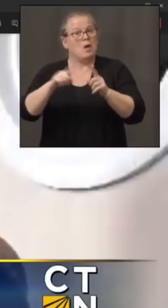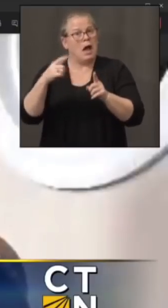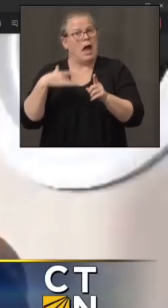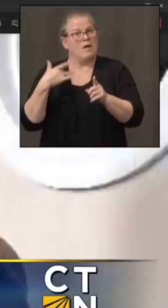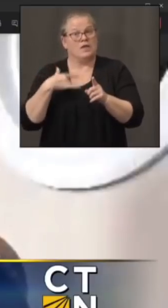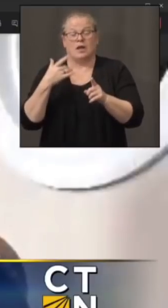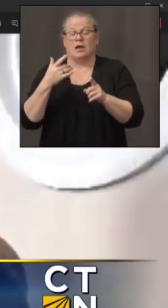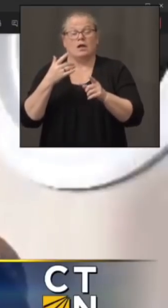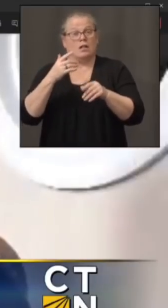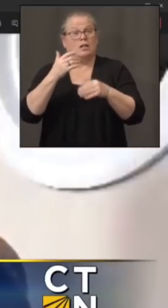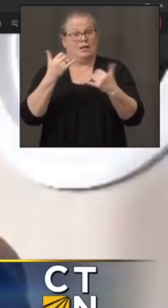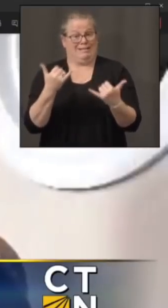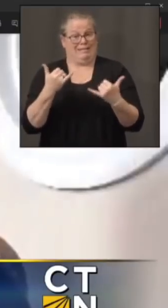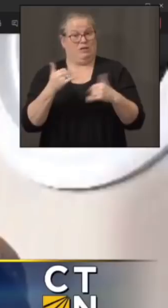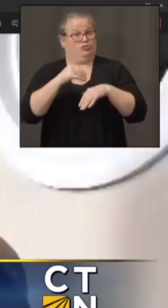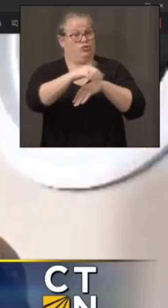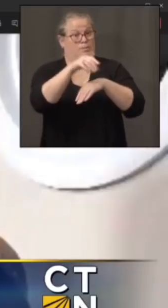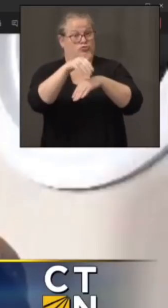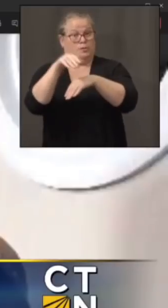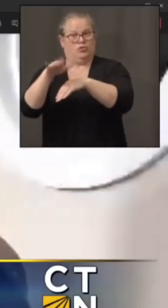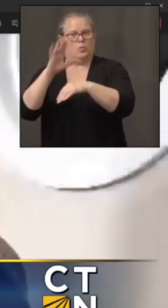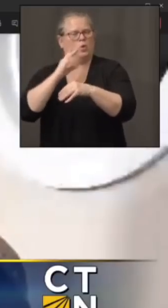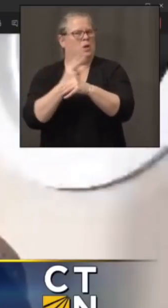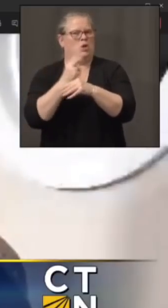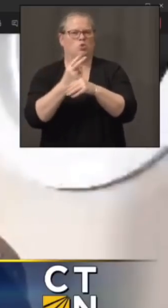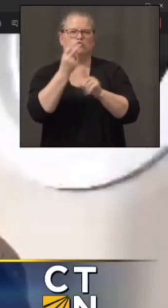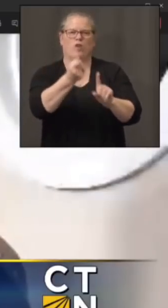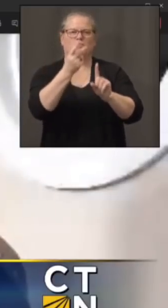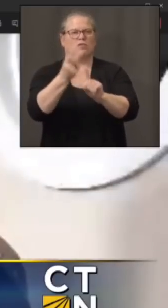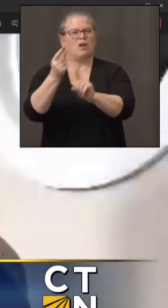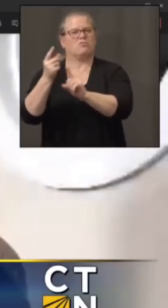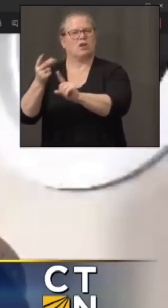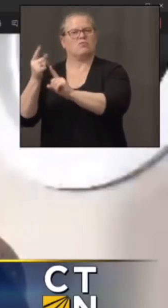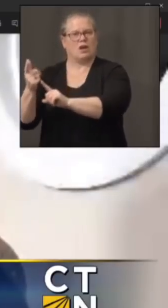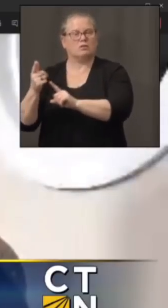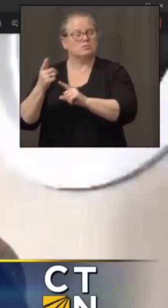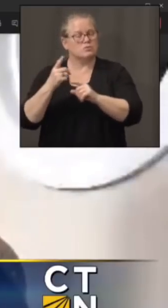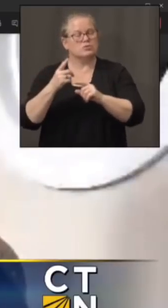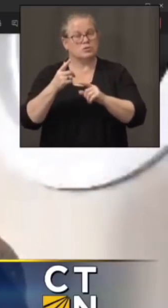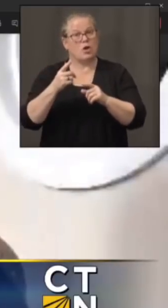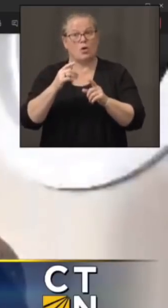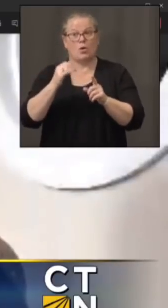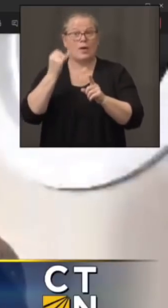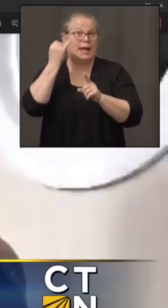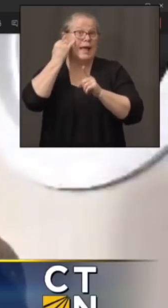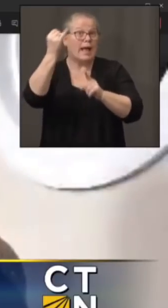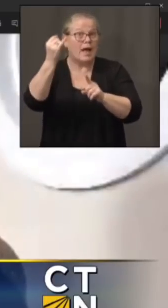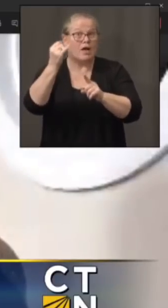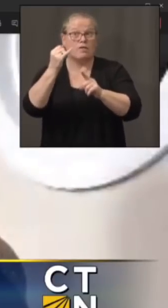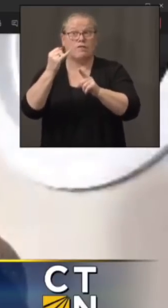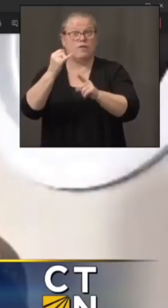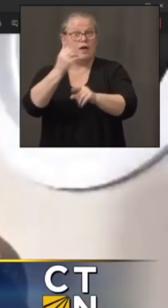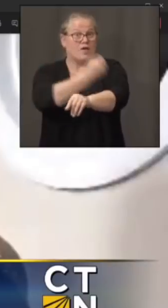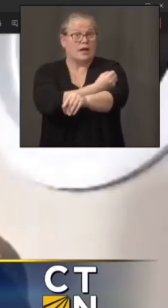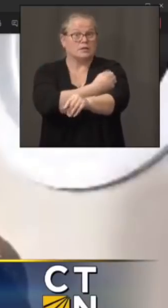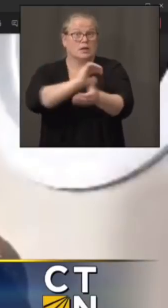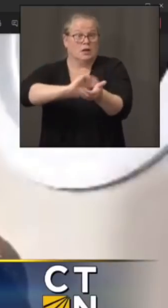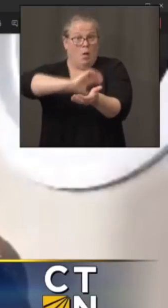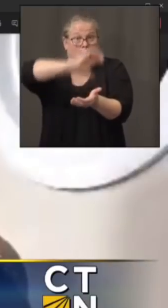going to get distributed right away for an extended period of time. So it would be a good problem to have if we have so much vaccine